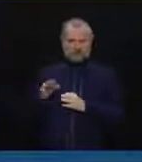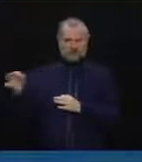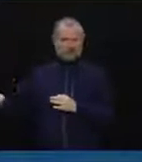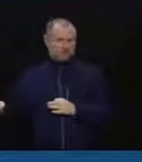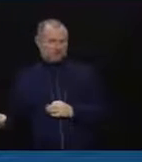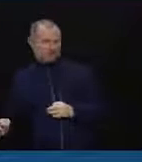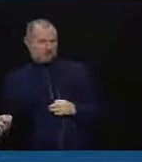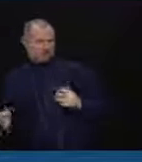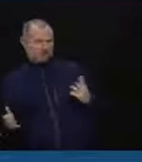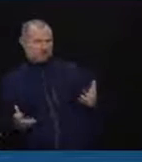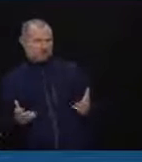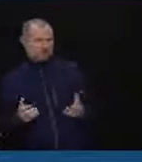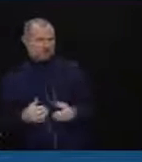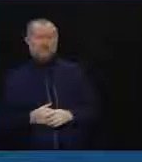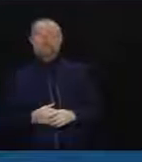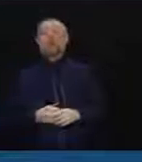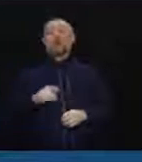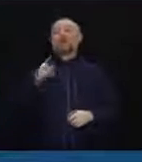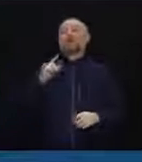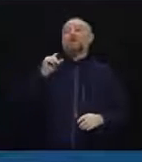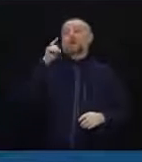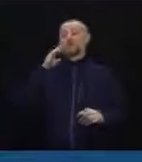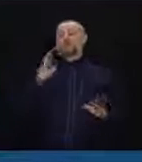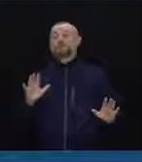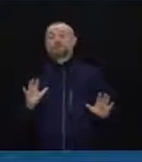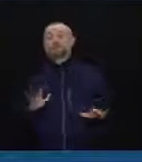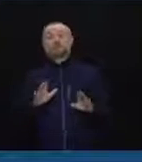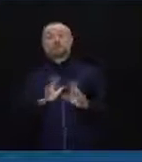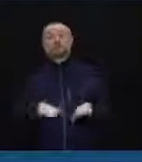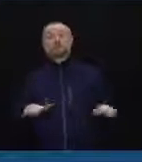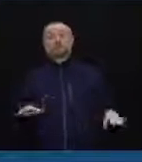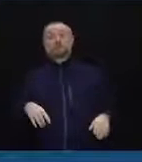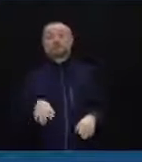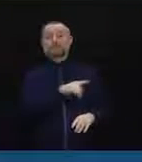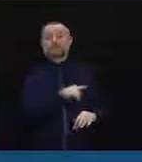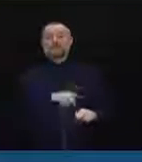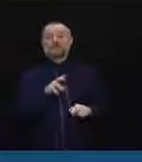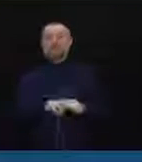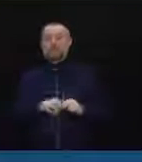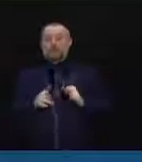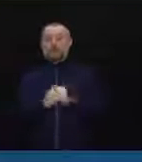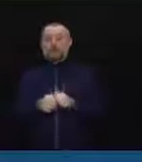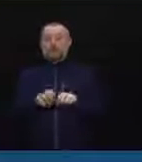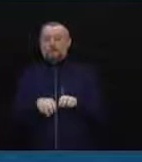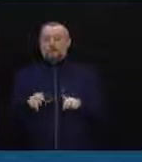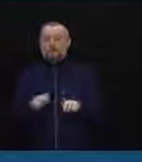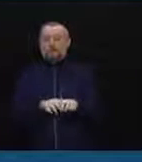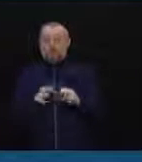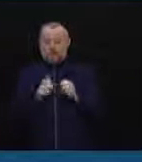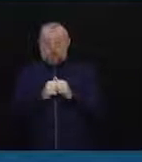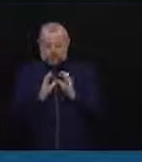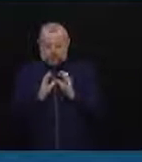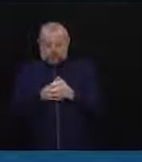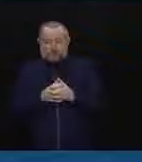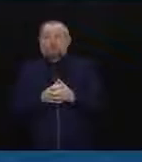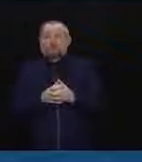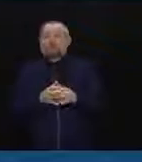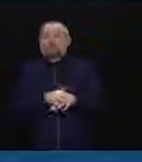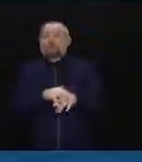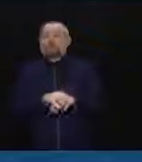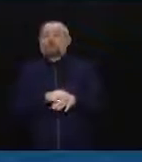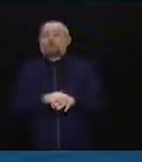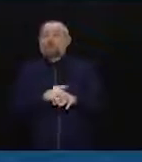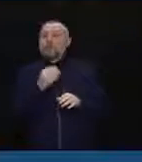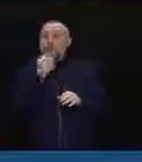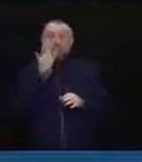Because those children, students, sit together all day long in close proximity to each other. They go to lunch together.